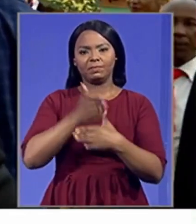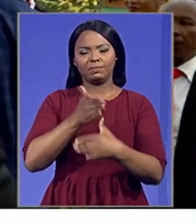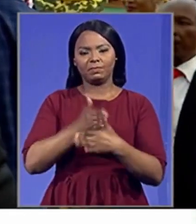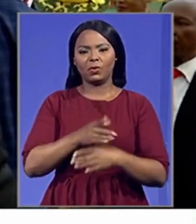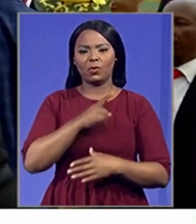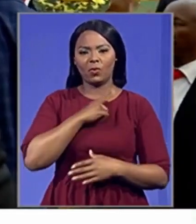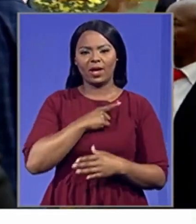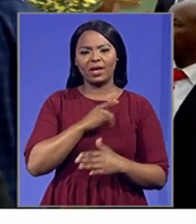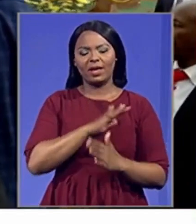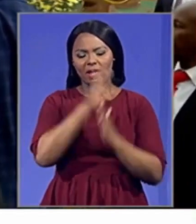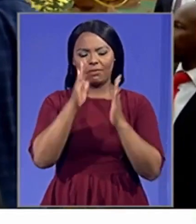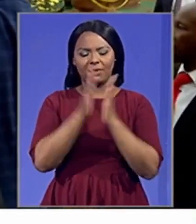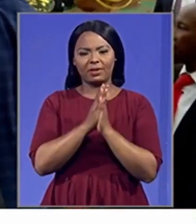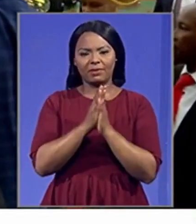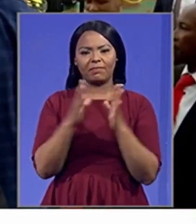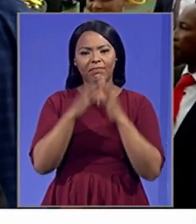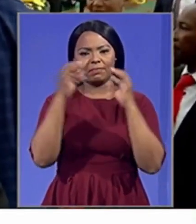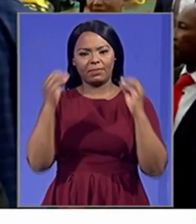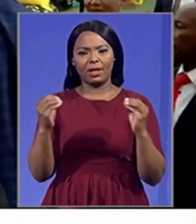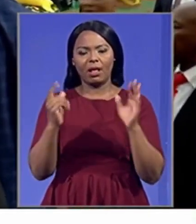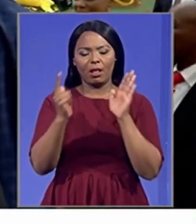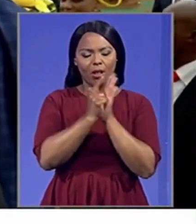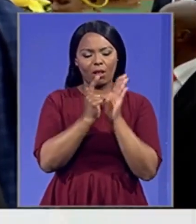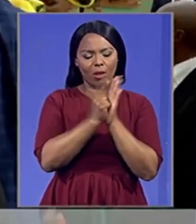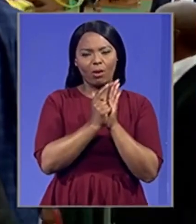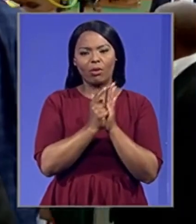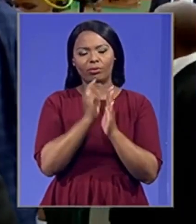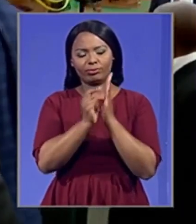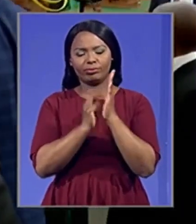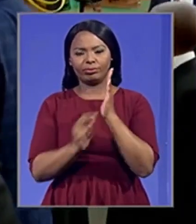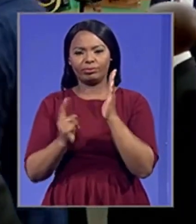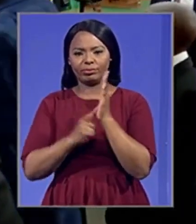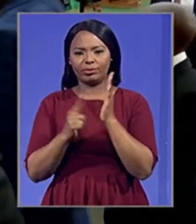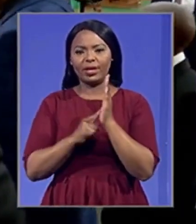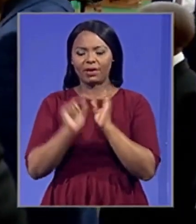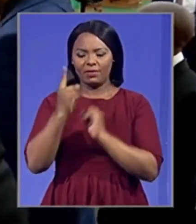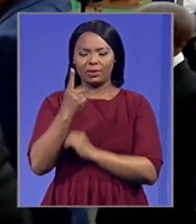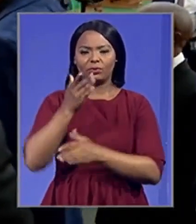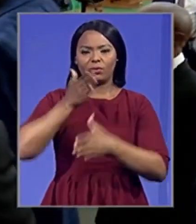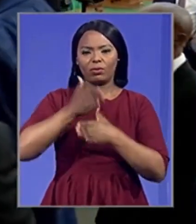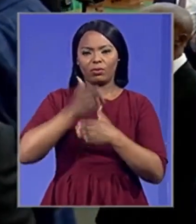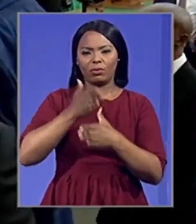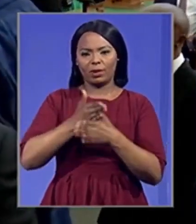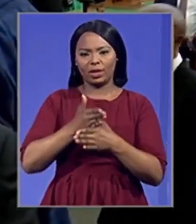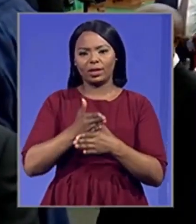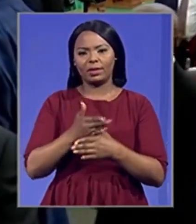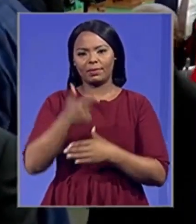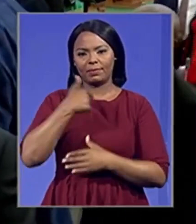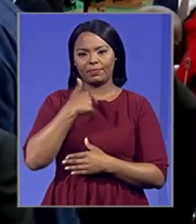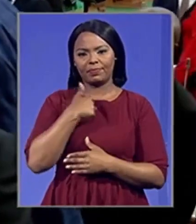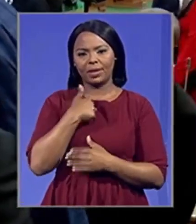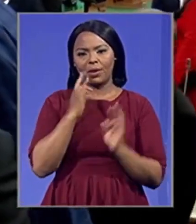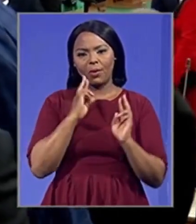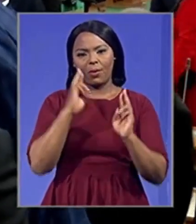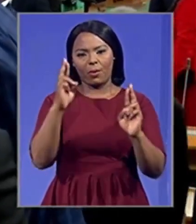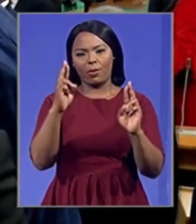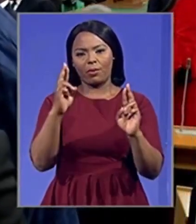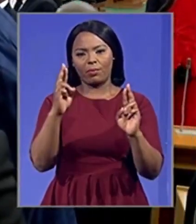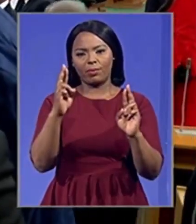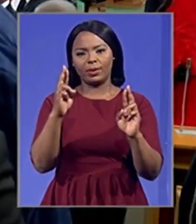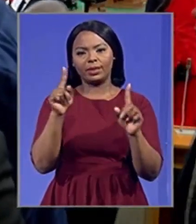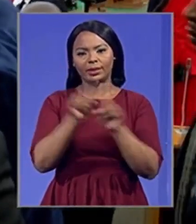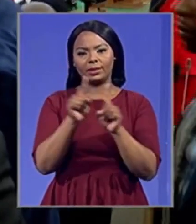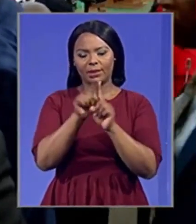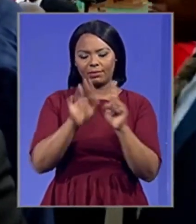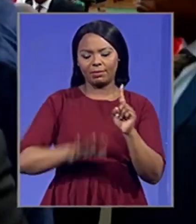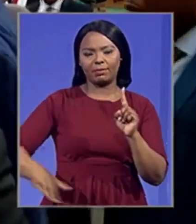reforms which are long overdue. That is the first work which I pray and hope that this